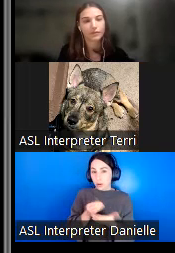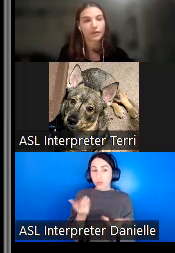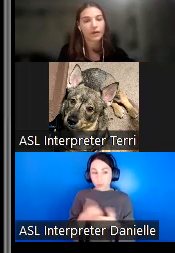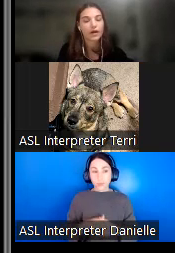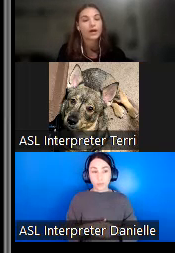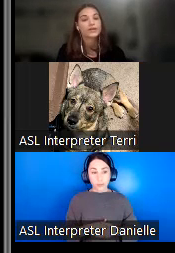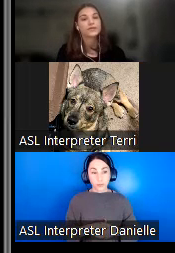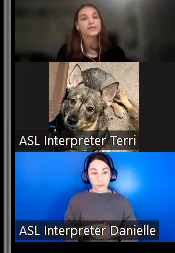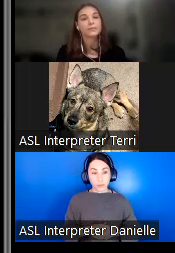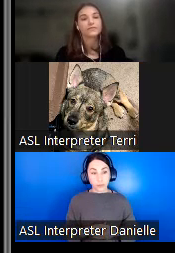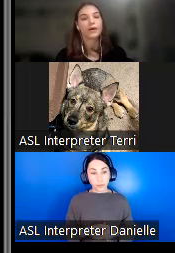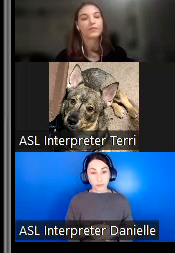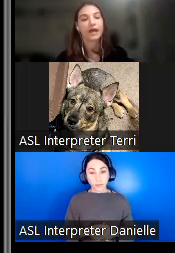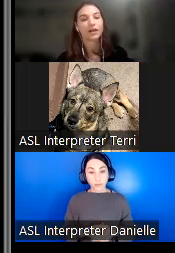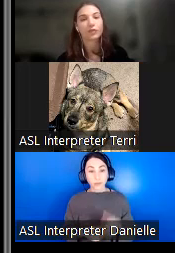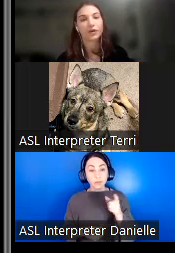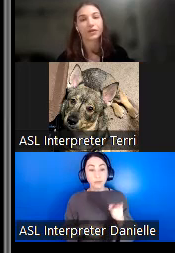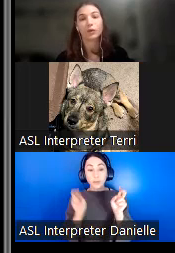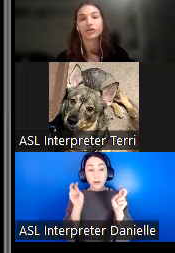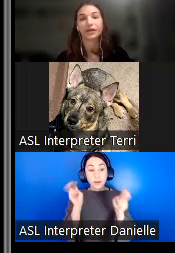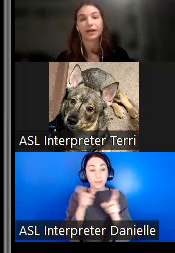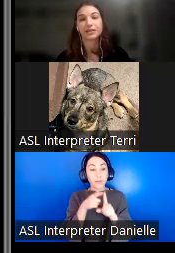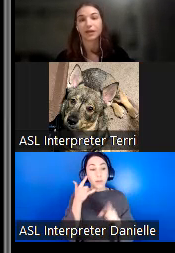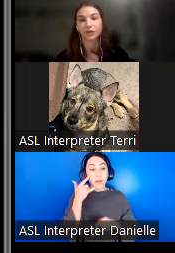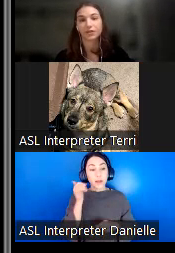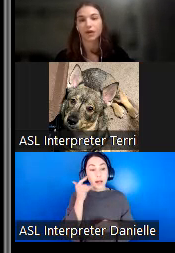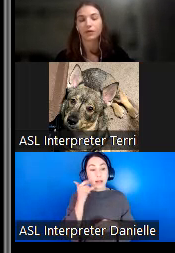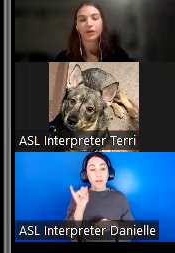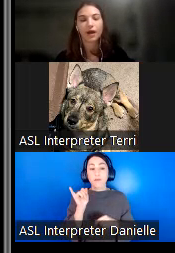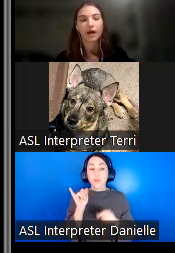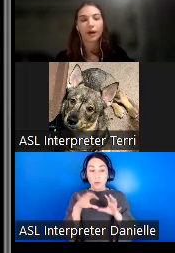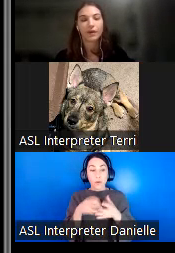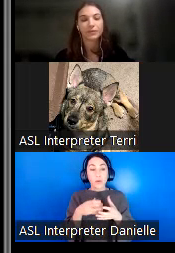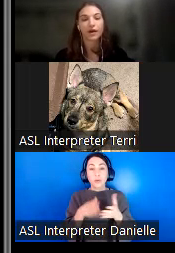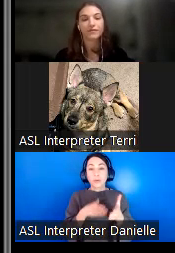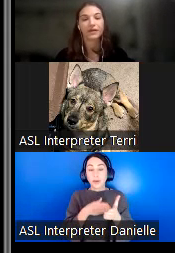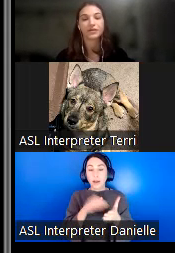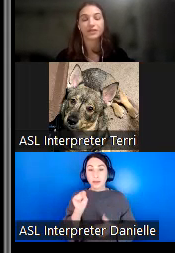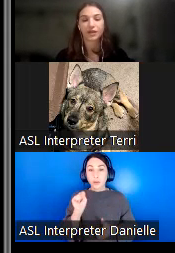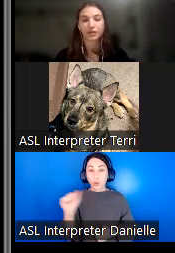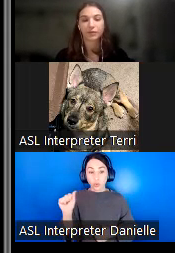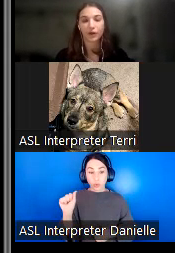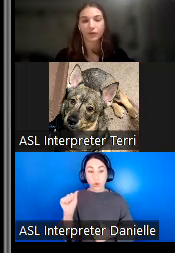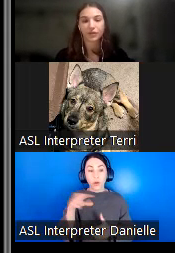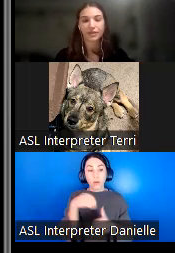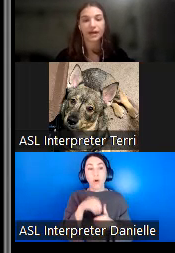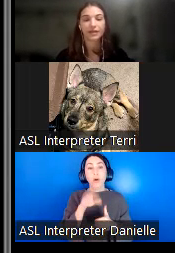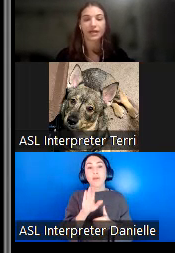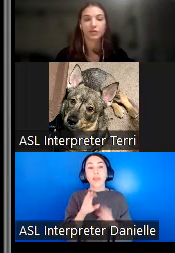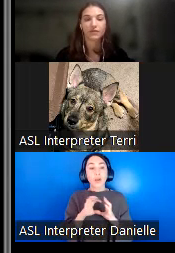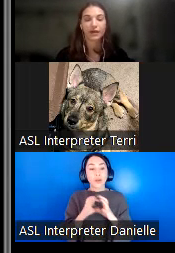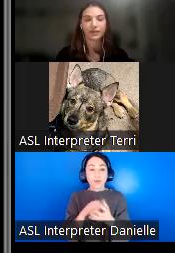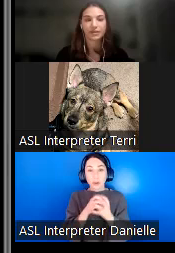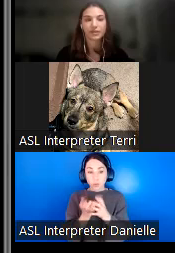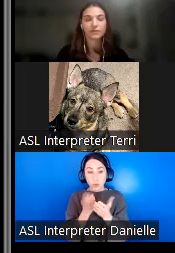So this comes from the California Coalition Against Sexual Assault, as a part of their intersectional approach to